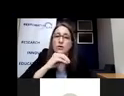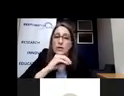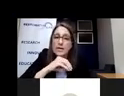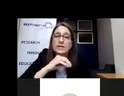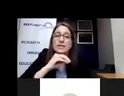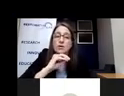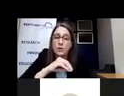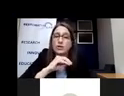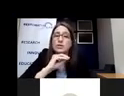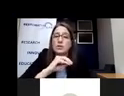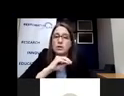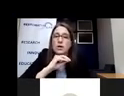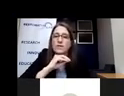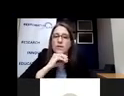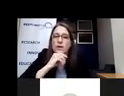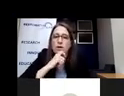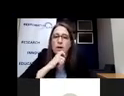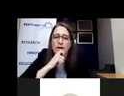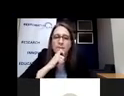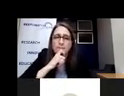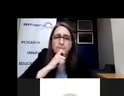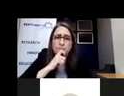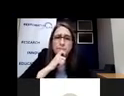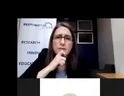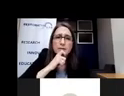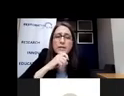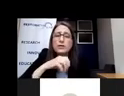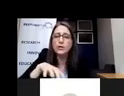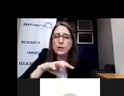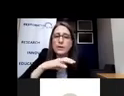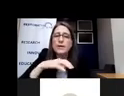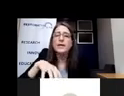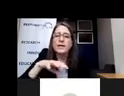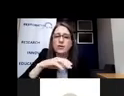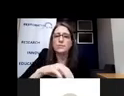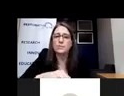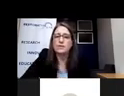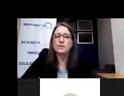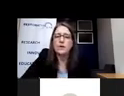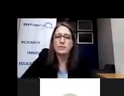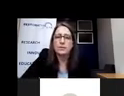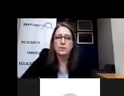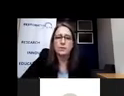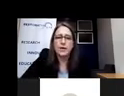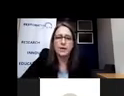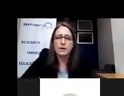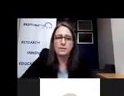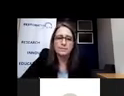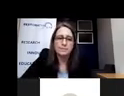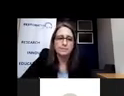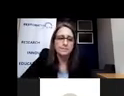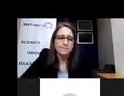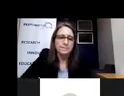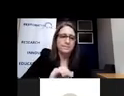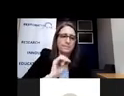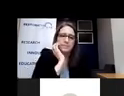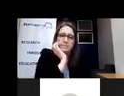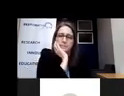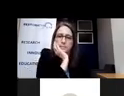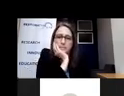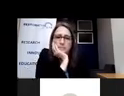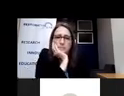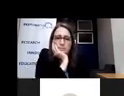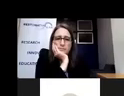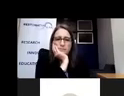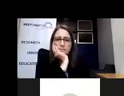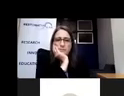adult and their needs and their wishes and their leadership in terms of their own care. Thank